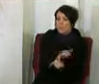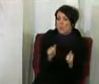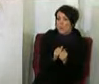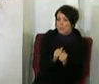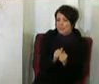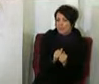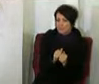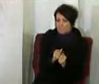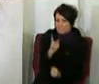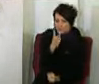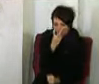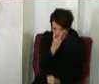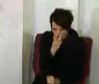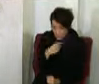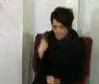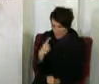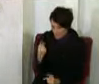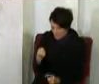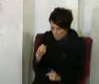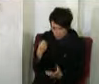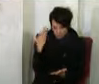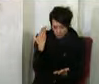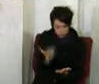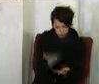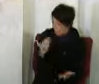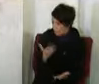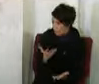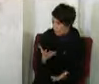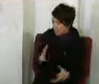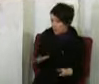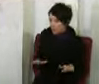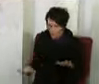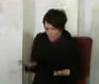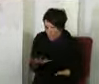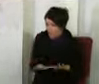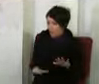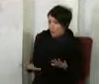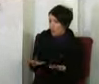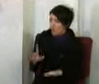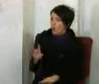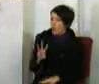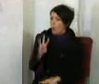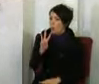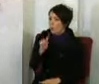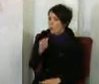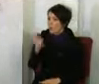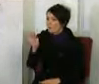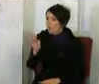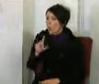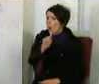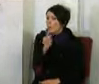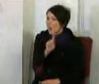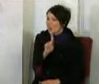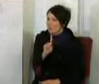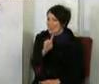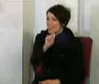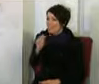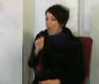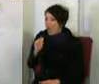has just been dropped out of the sky onto us, and we have our where's the faith moments? Faith